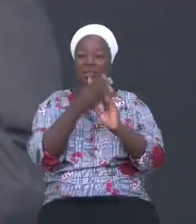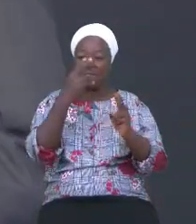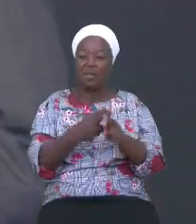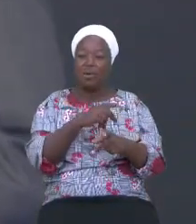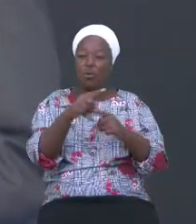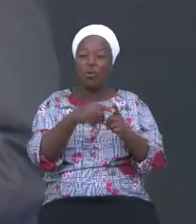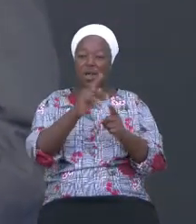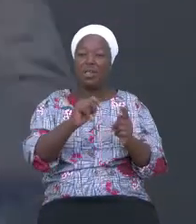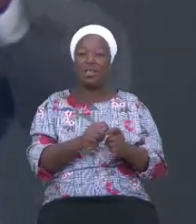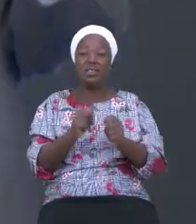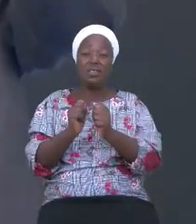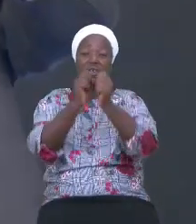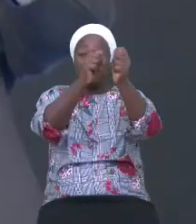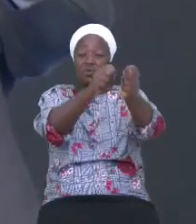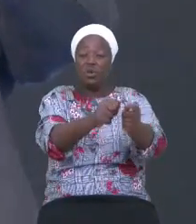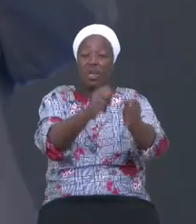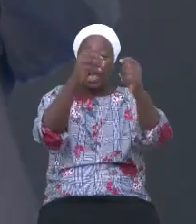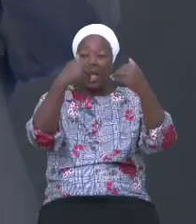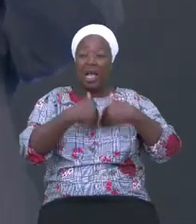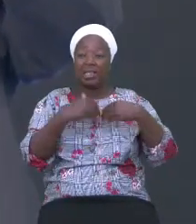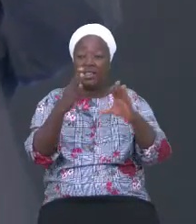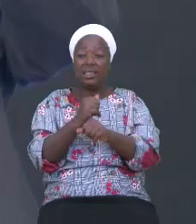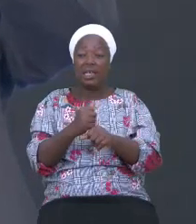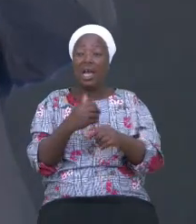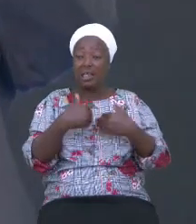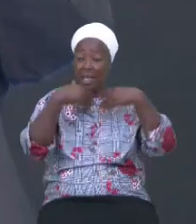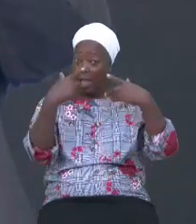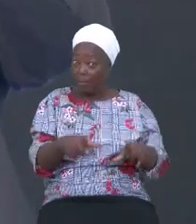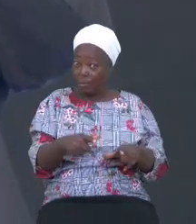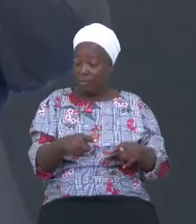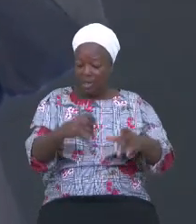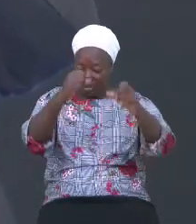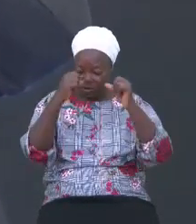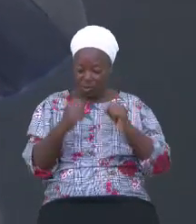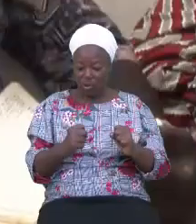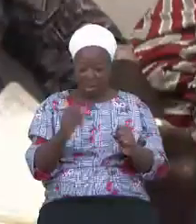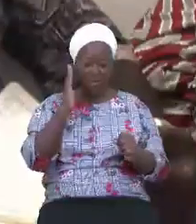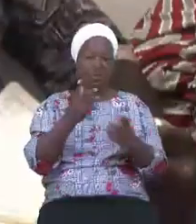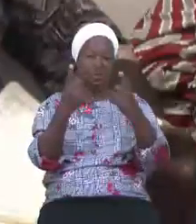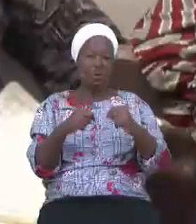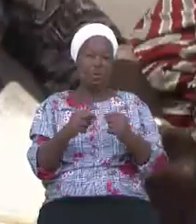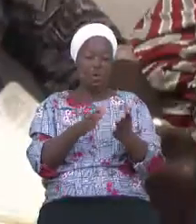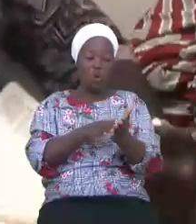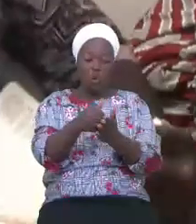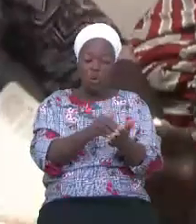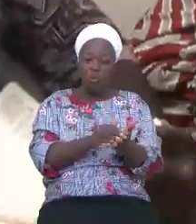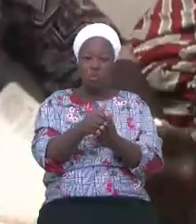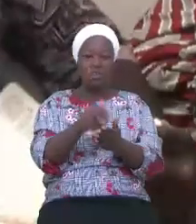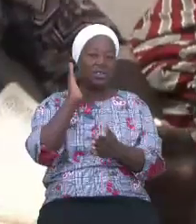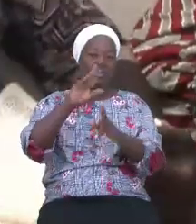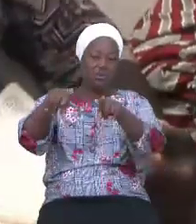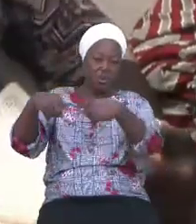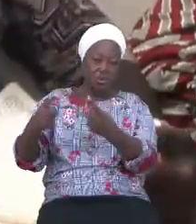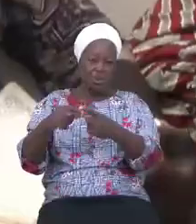has taken place, strength will come. Weakness will go. Doubts will